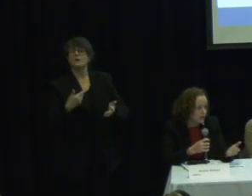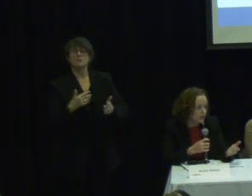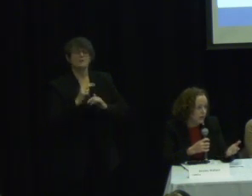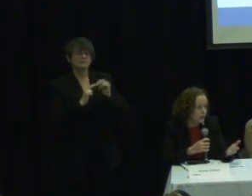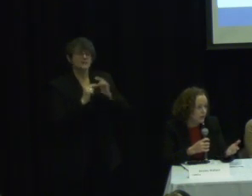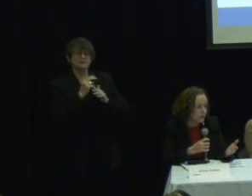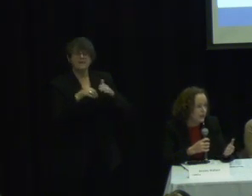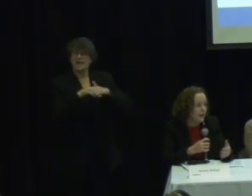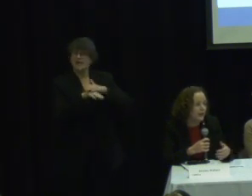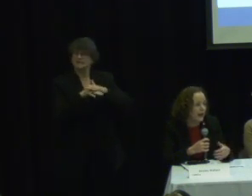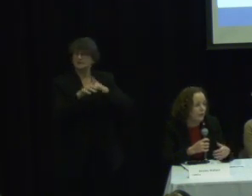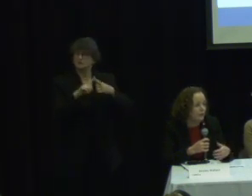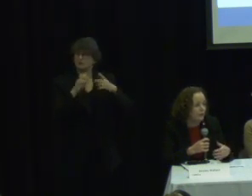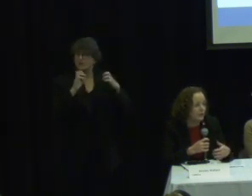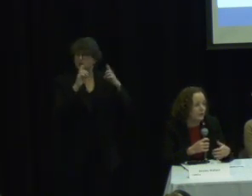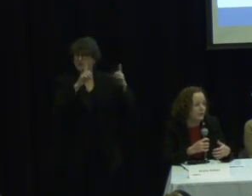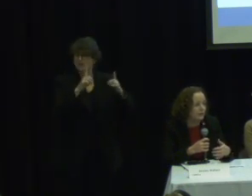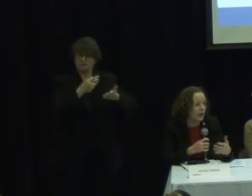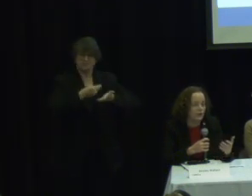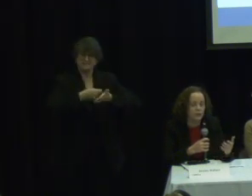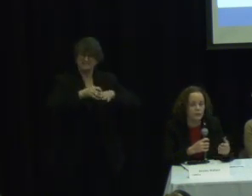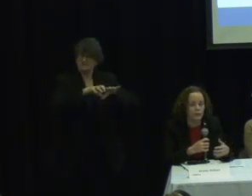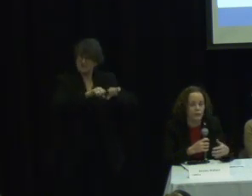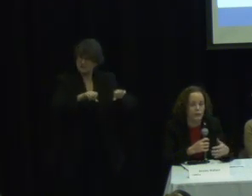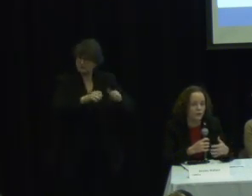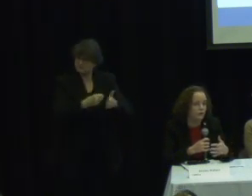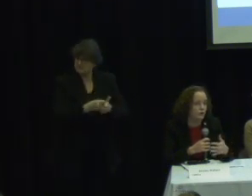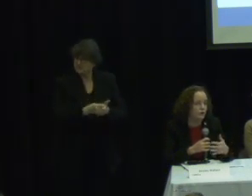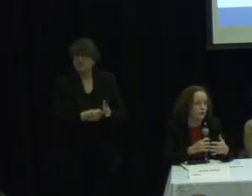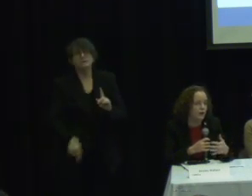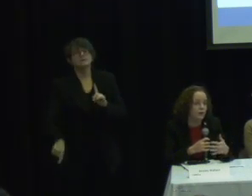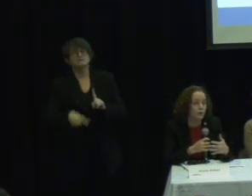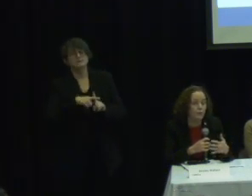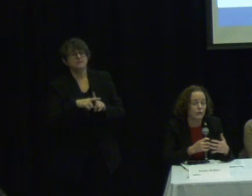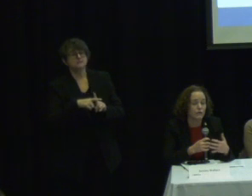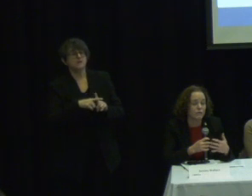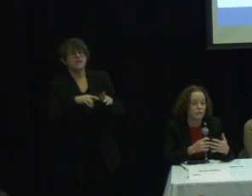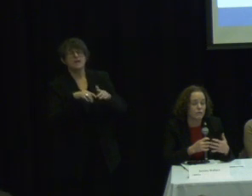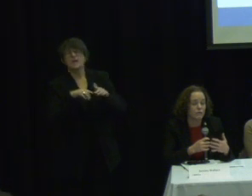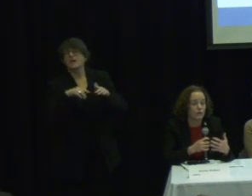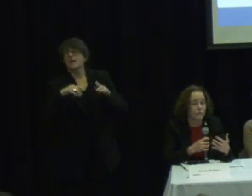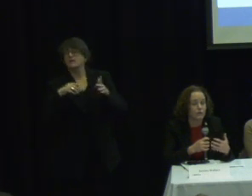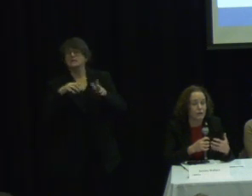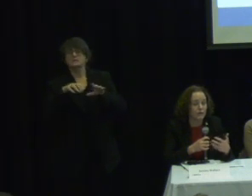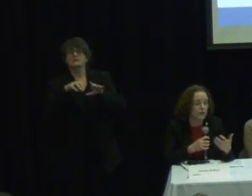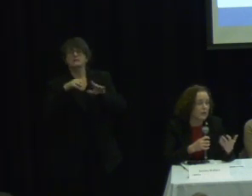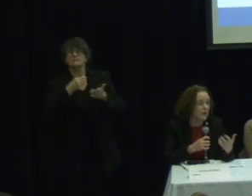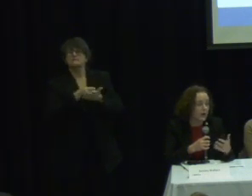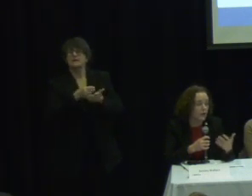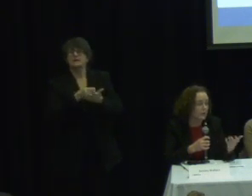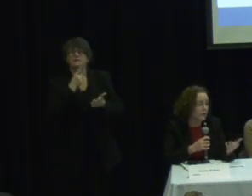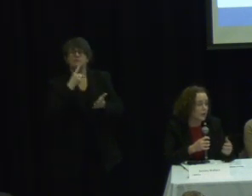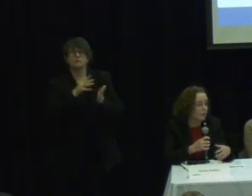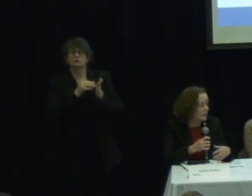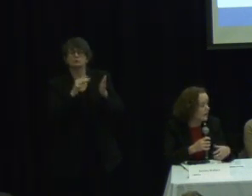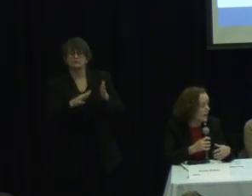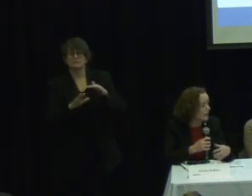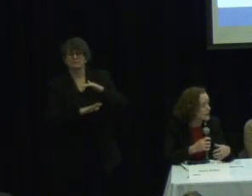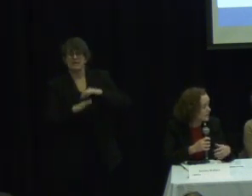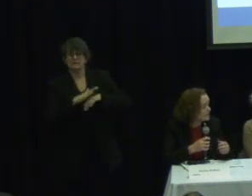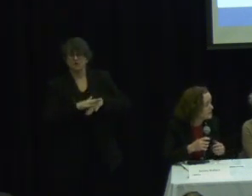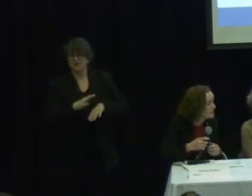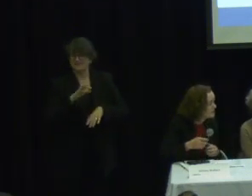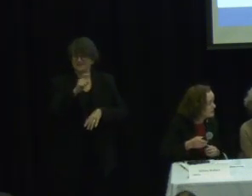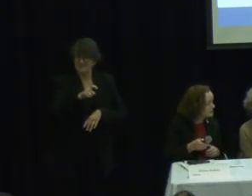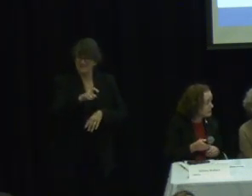to Education Scholarship and how we build scholarships for students, for students based on need and also based on